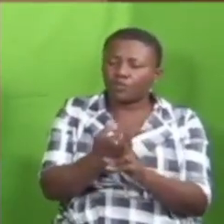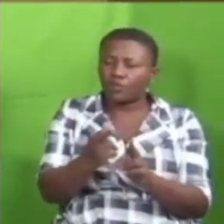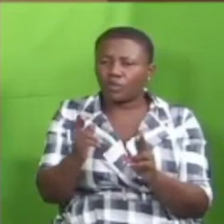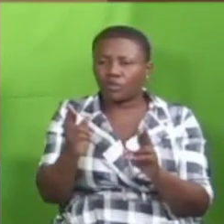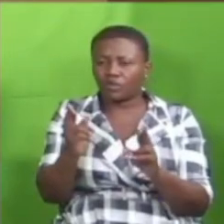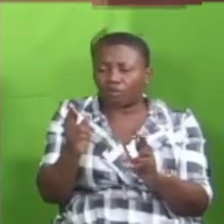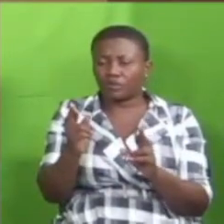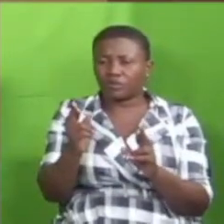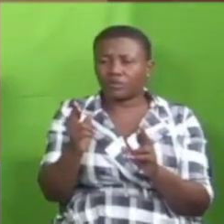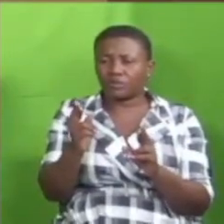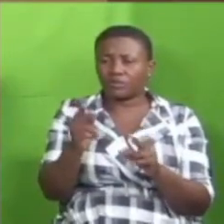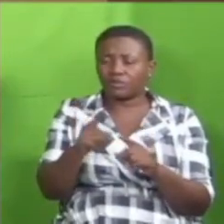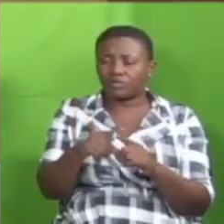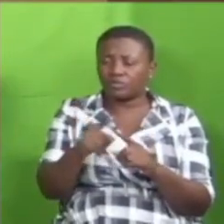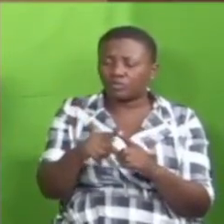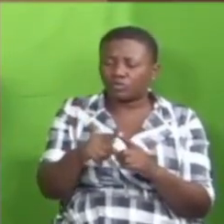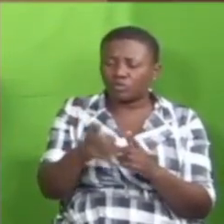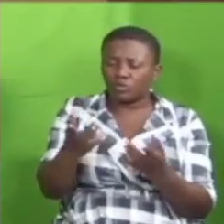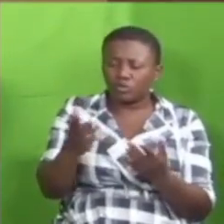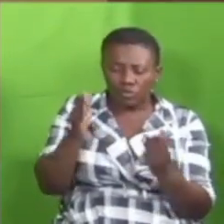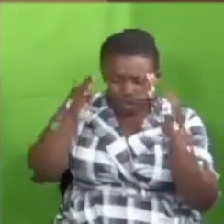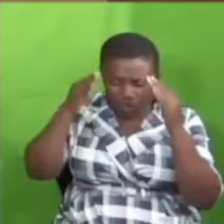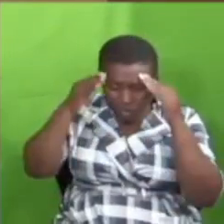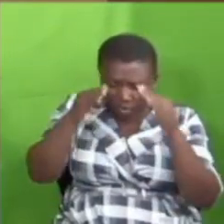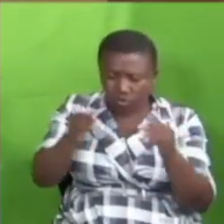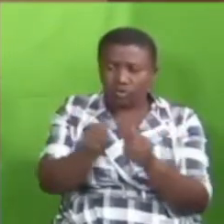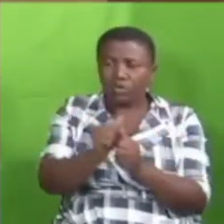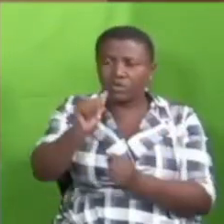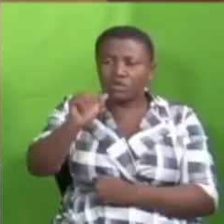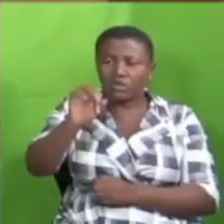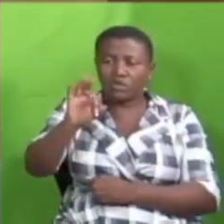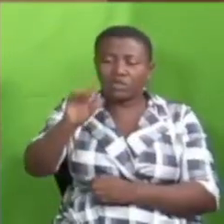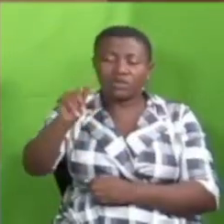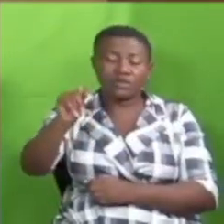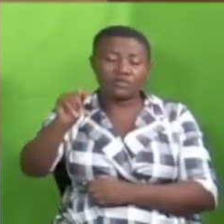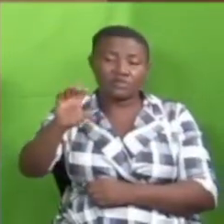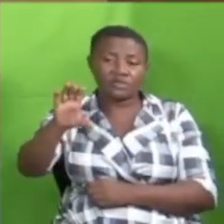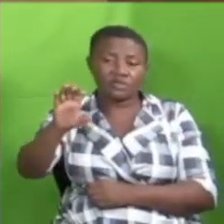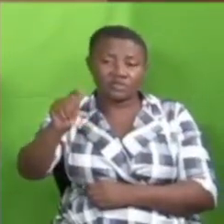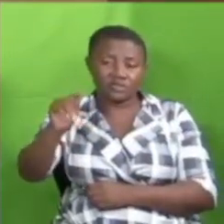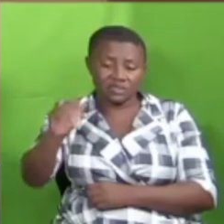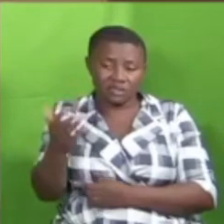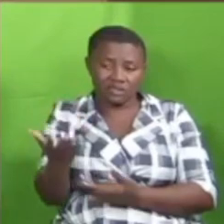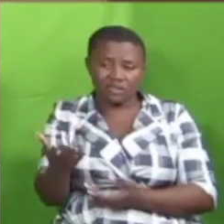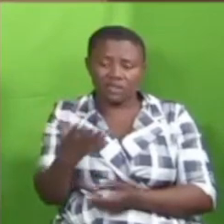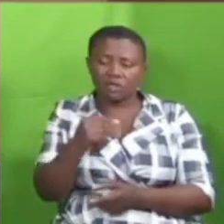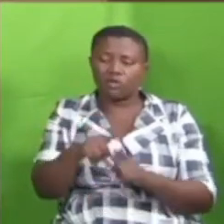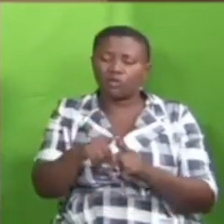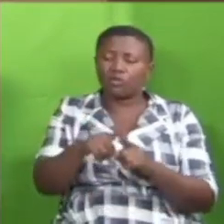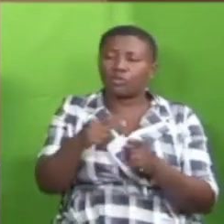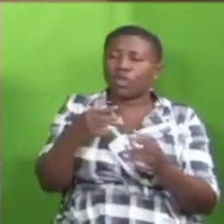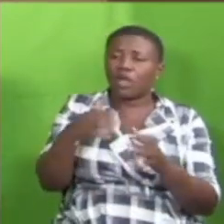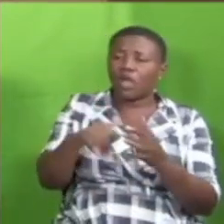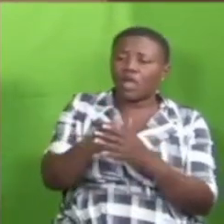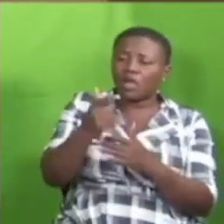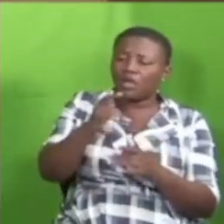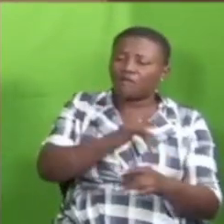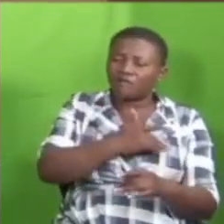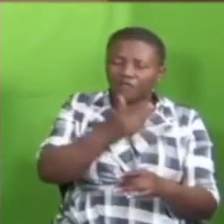it. The kind of consulting role he played for the Ghana team. Mr.